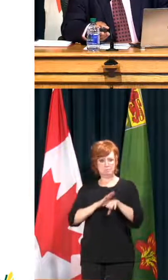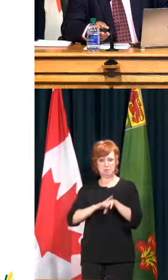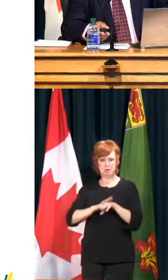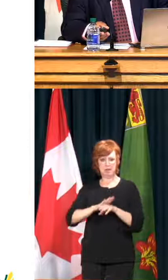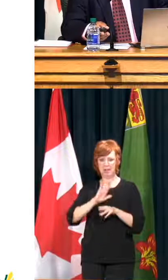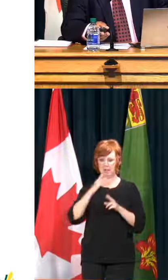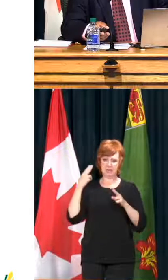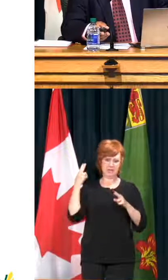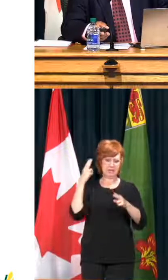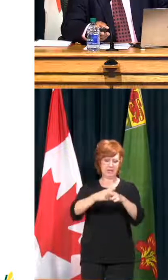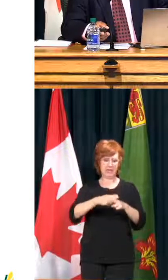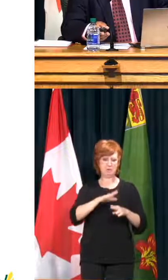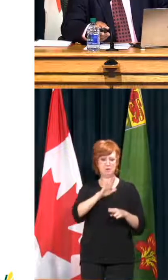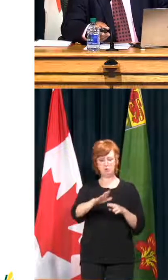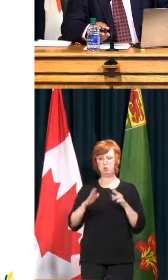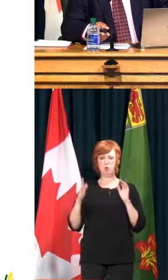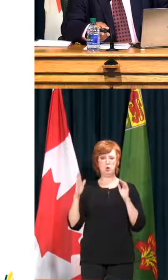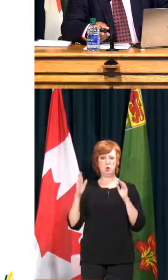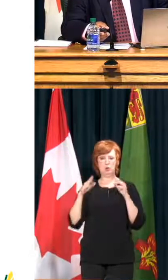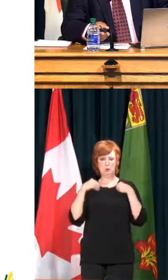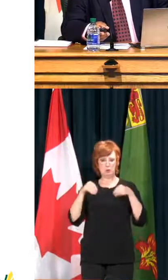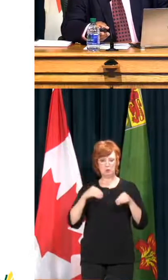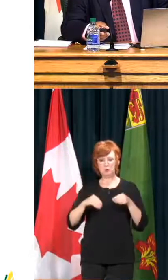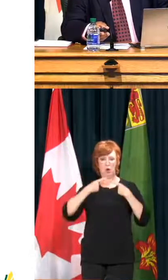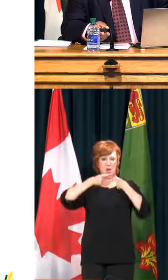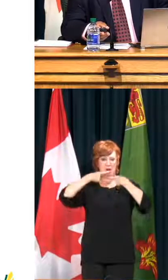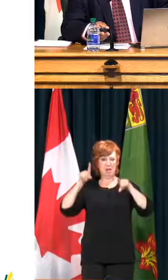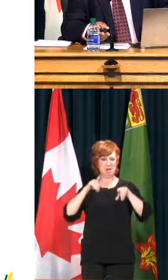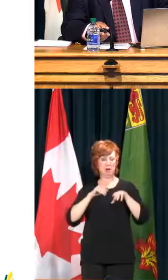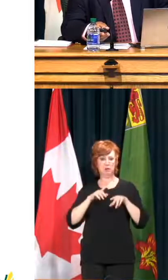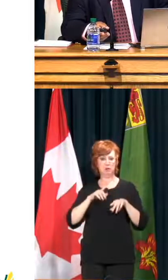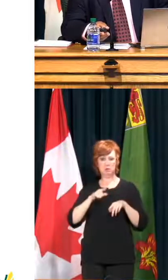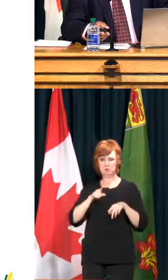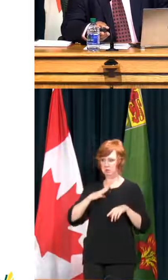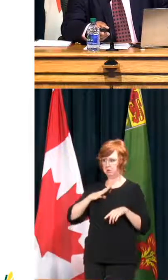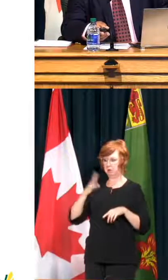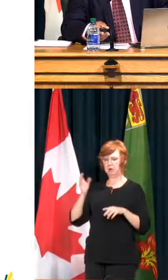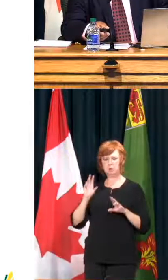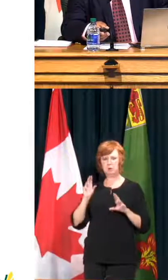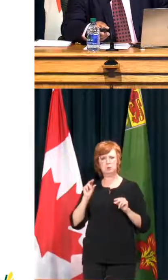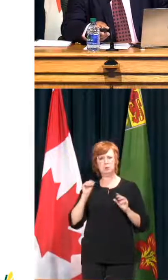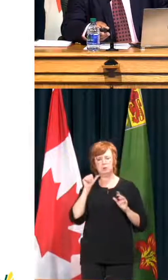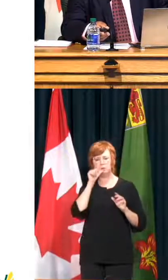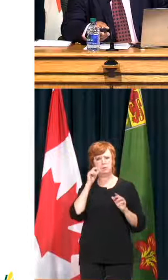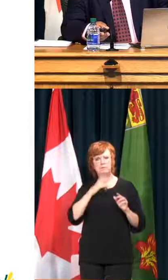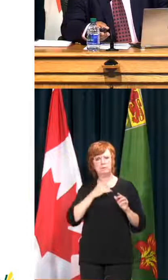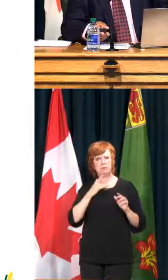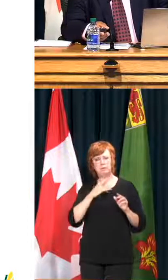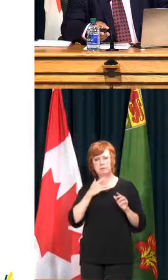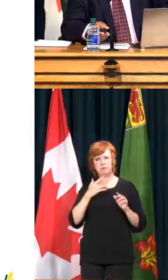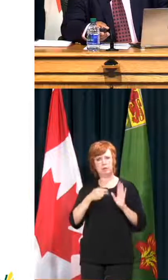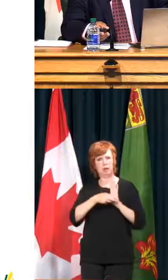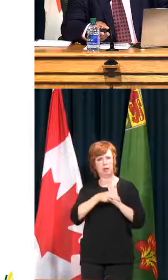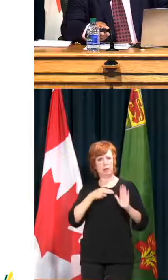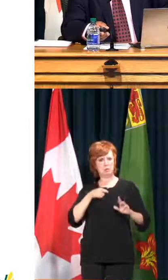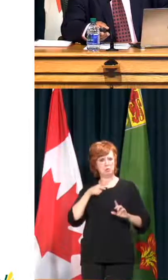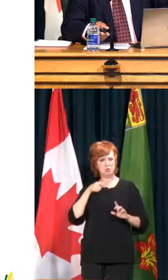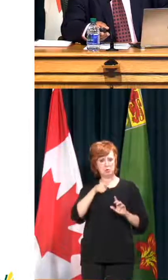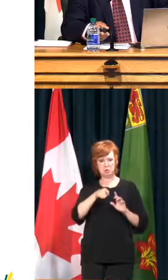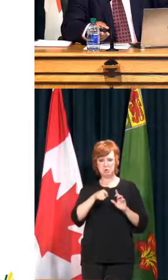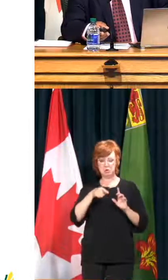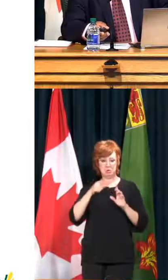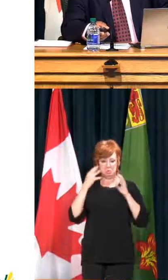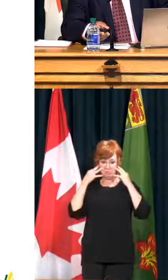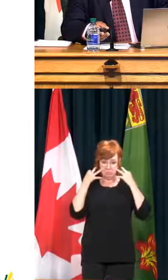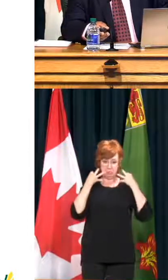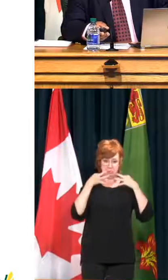their name is in a public service announcement. Individuals shouldn't feel concerned, or community shouldn't feel concerned if they've been identified as a community with